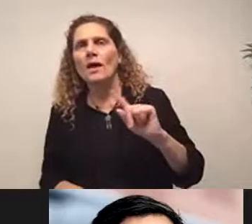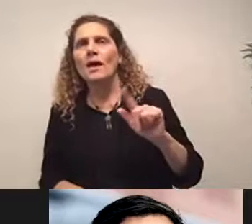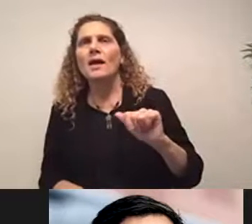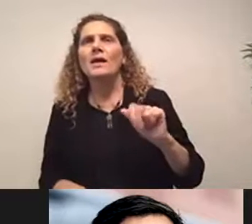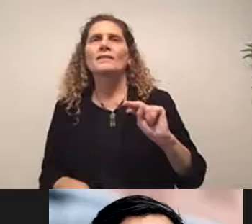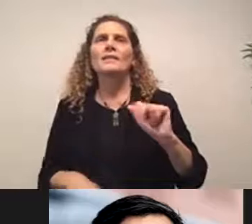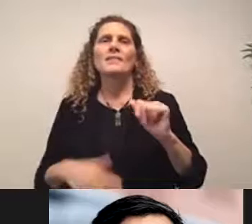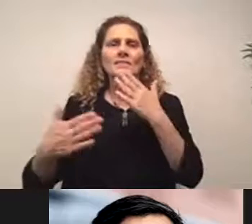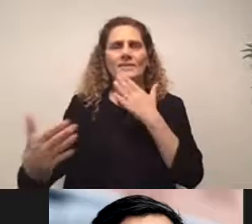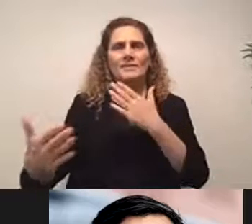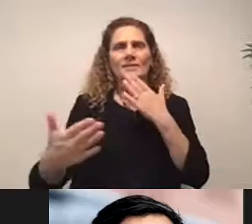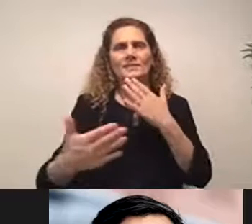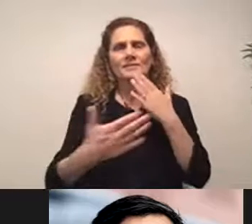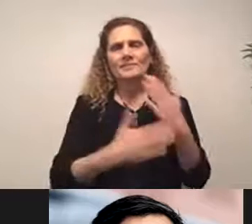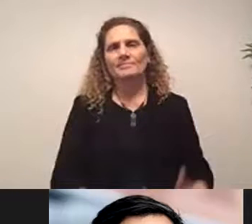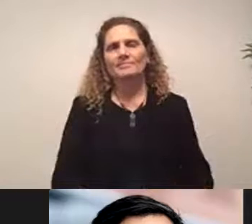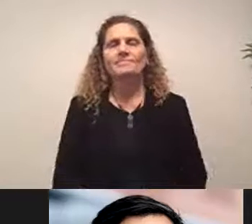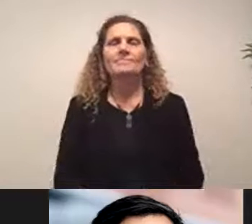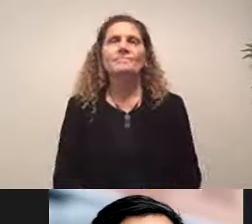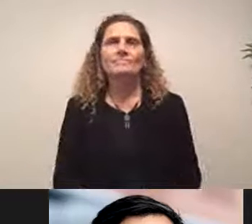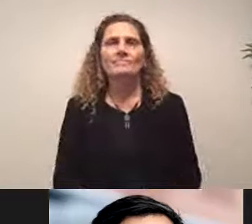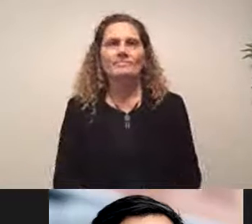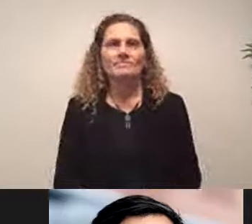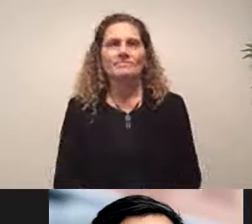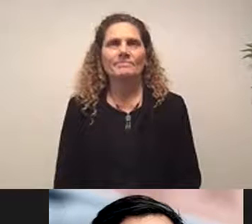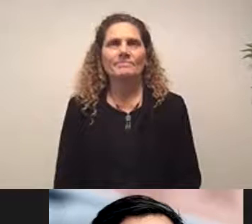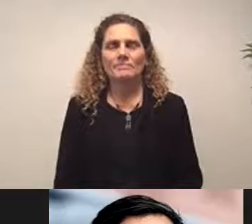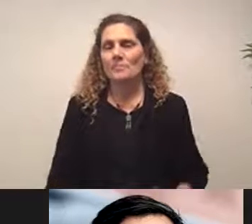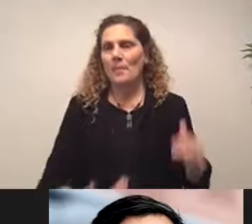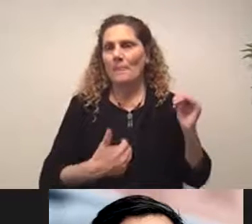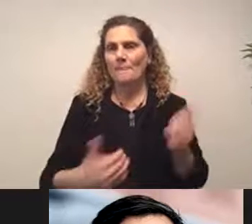Nancy Hernandez, President of the MMAC Hispanic Collaborative.